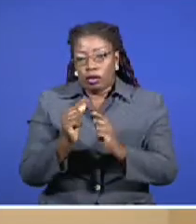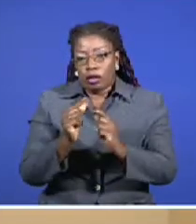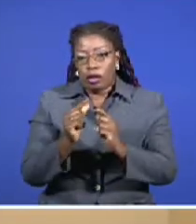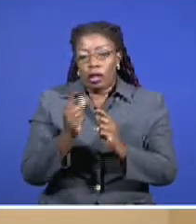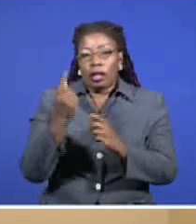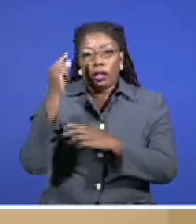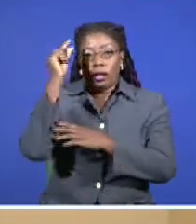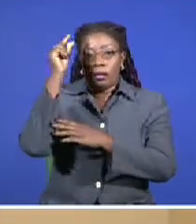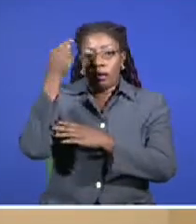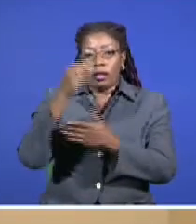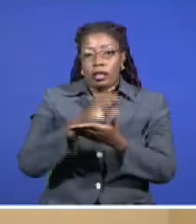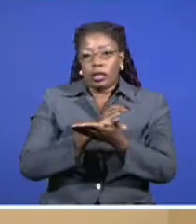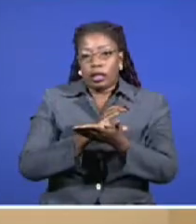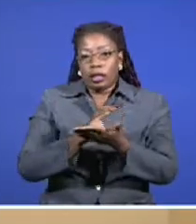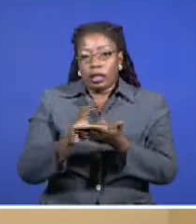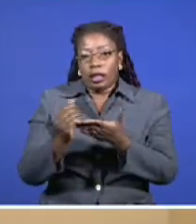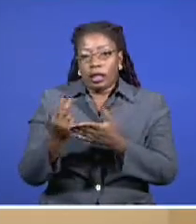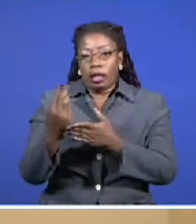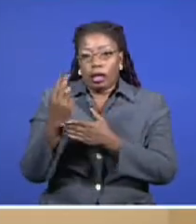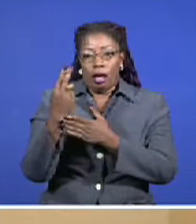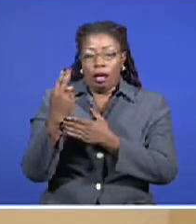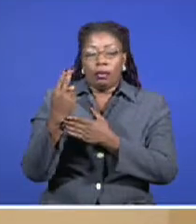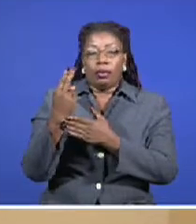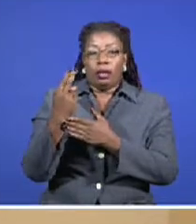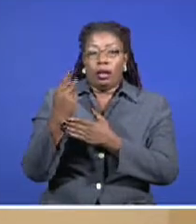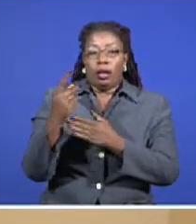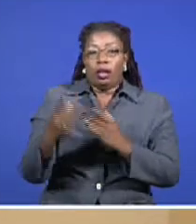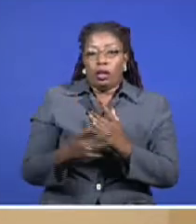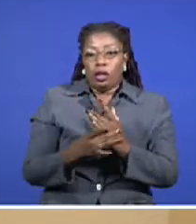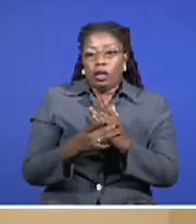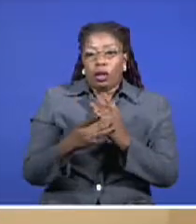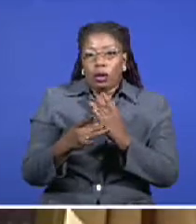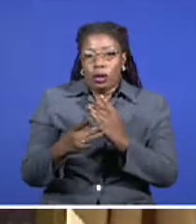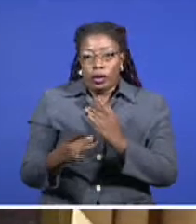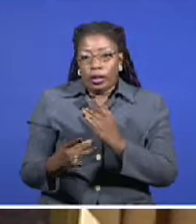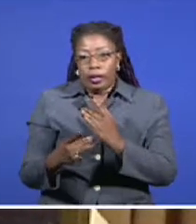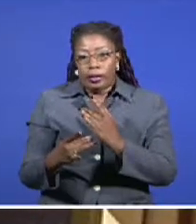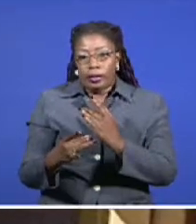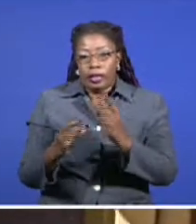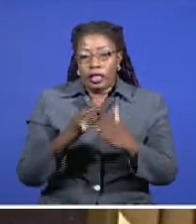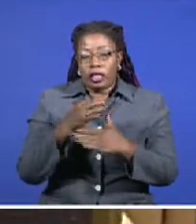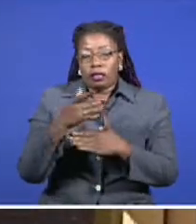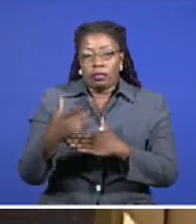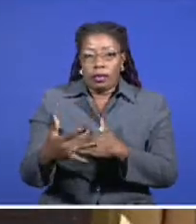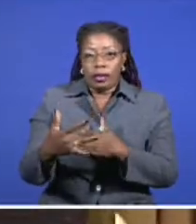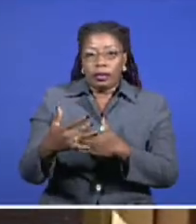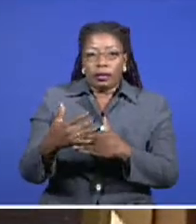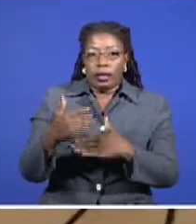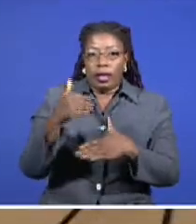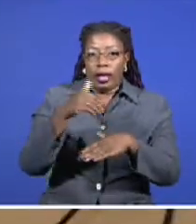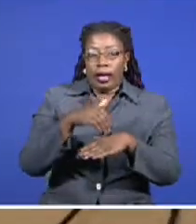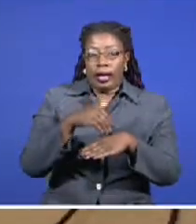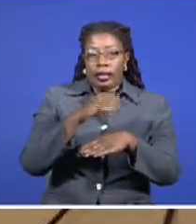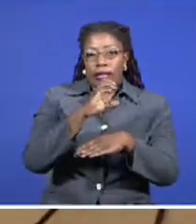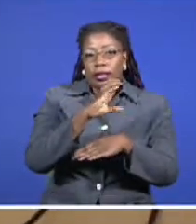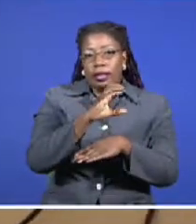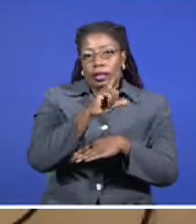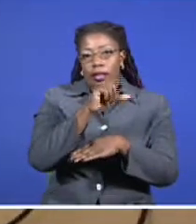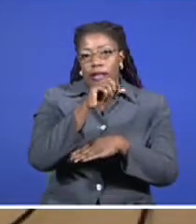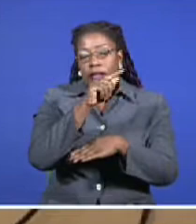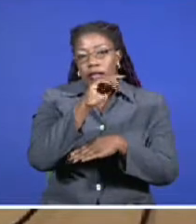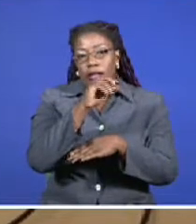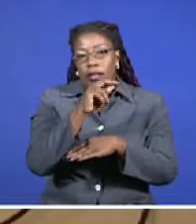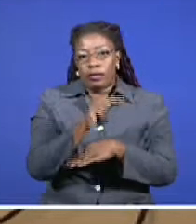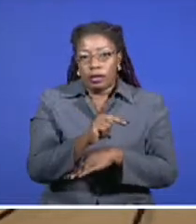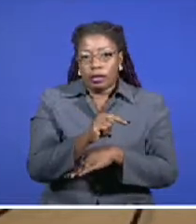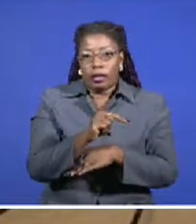massive spills of oil that have polluted Clifton for decades. The announcement came during the Bahamas Hotel and Tourism Association